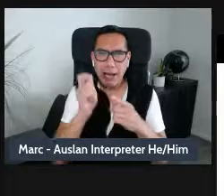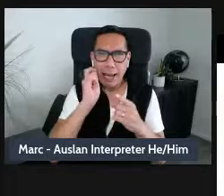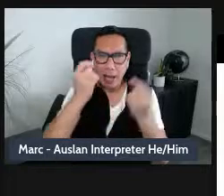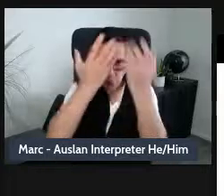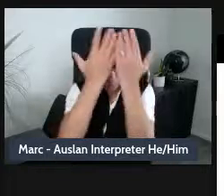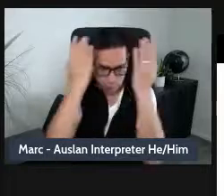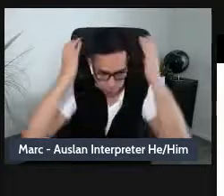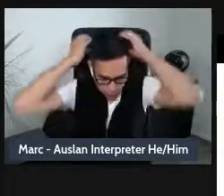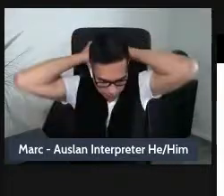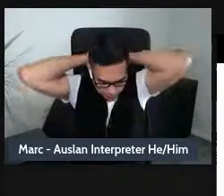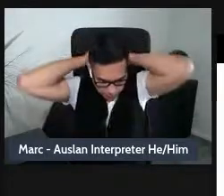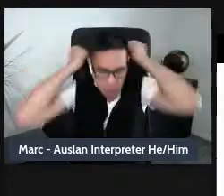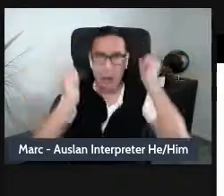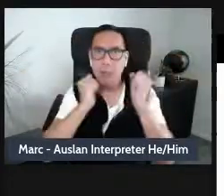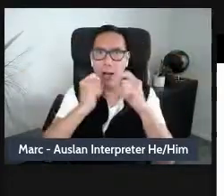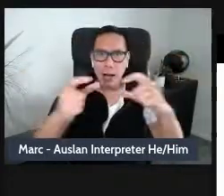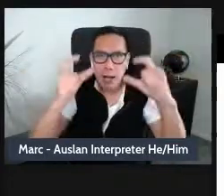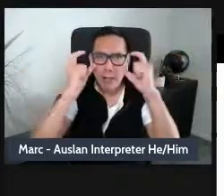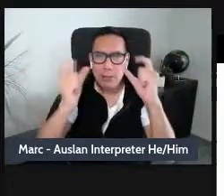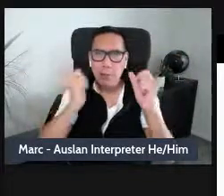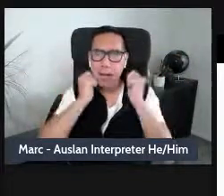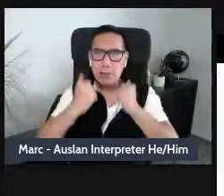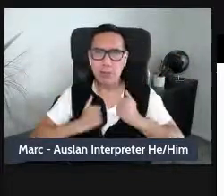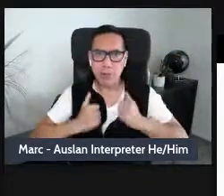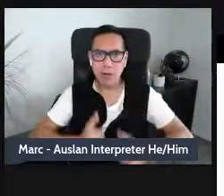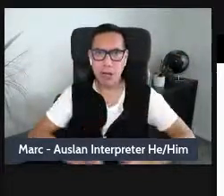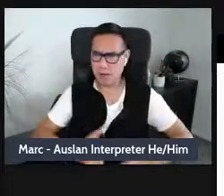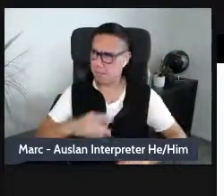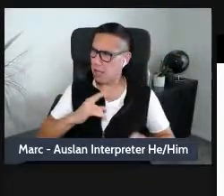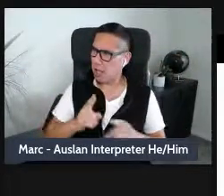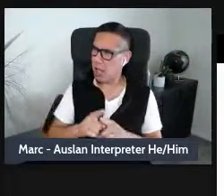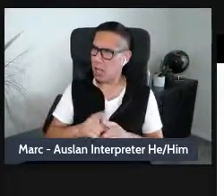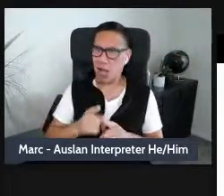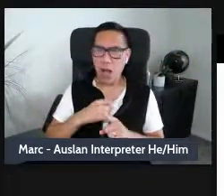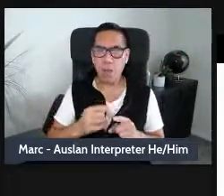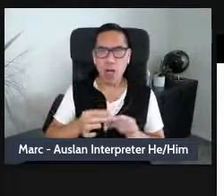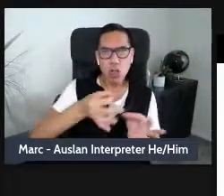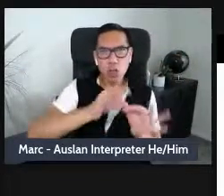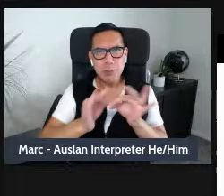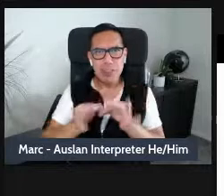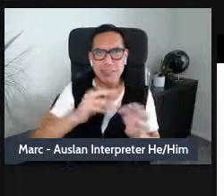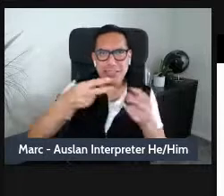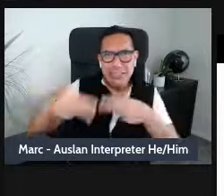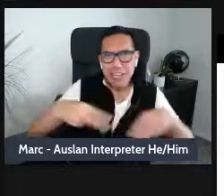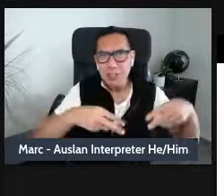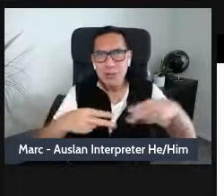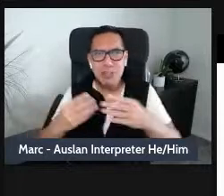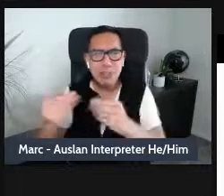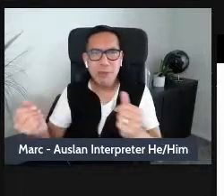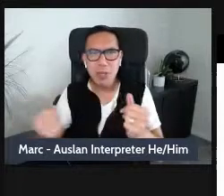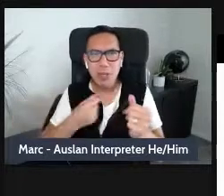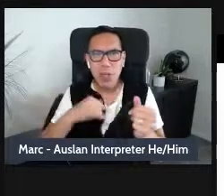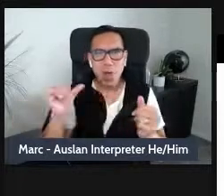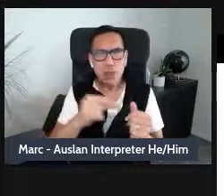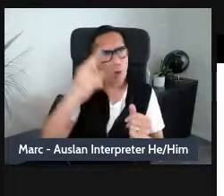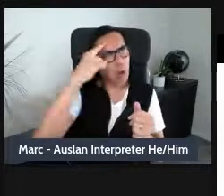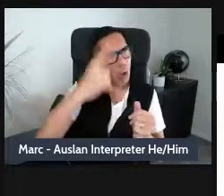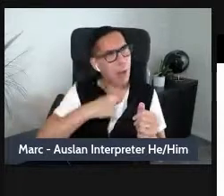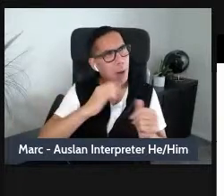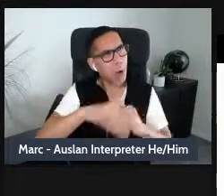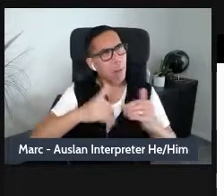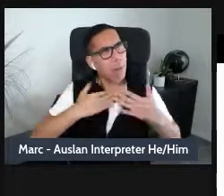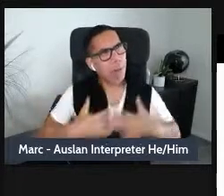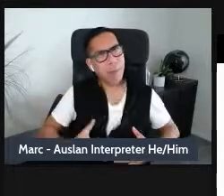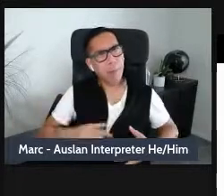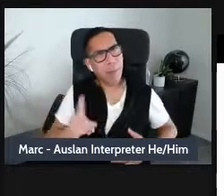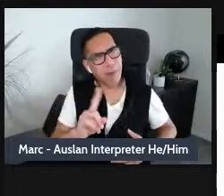and a black top. I feel like I'm about to do some kind of interpretive dance or something. I should have rethought my outfit. I'm also